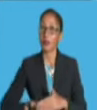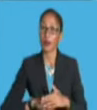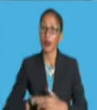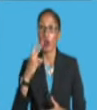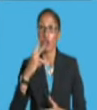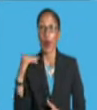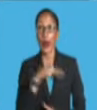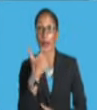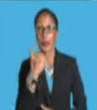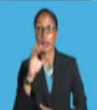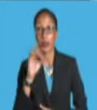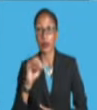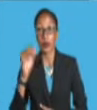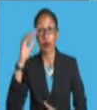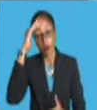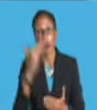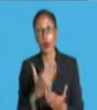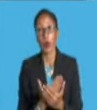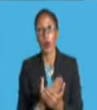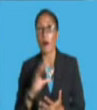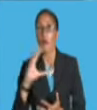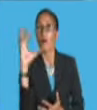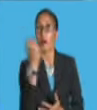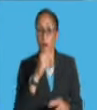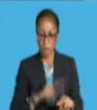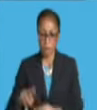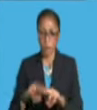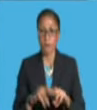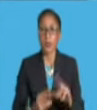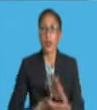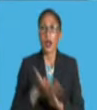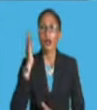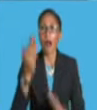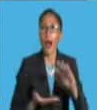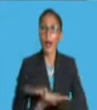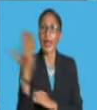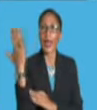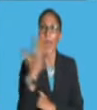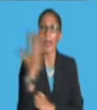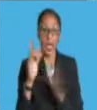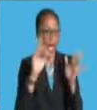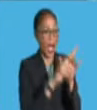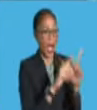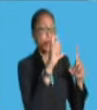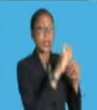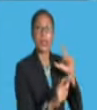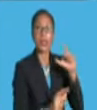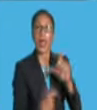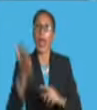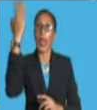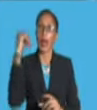260 students, Baulevu High School won the Fiji Secondary School Under-19 Soccer IDC in the year